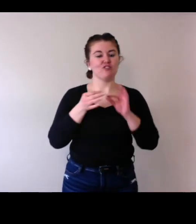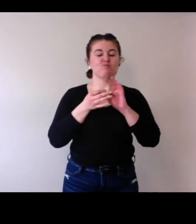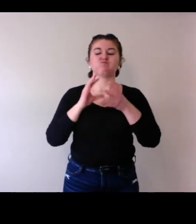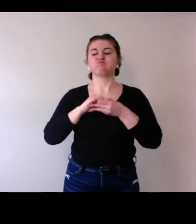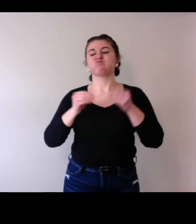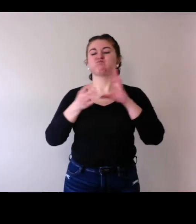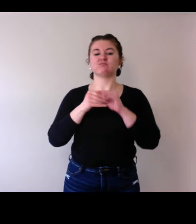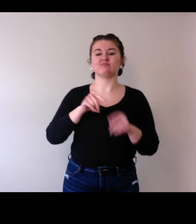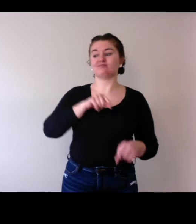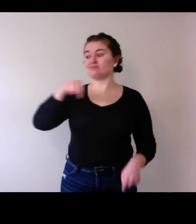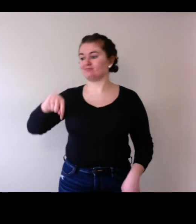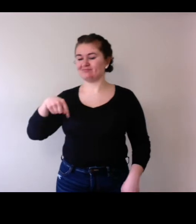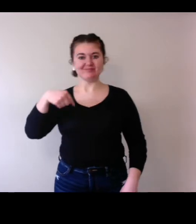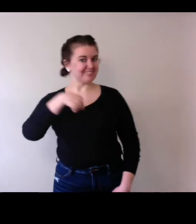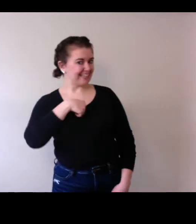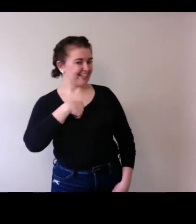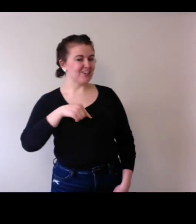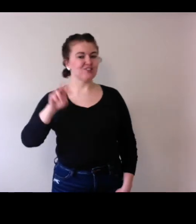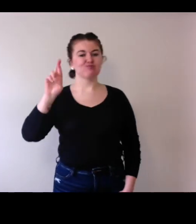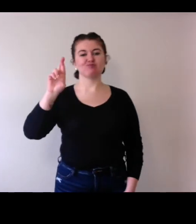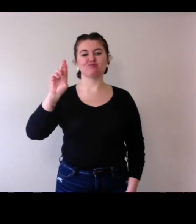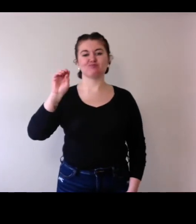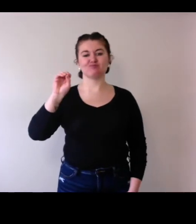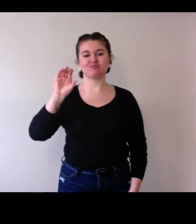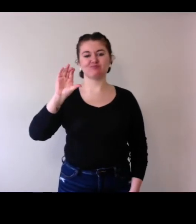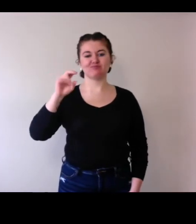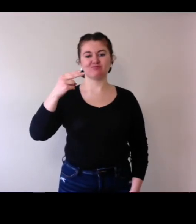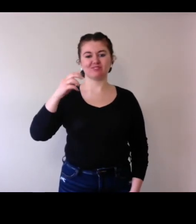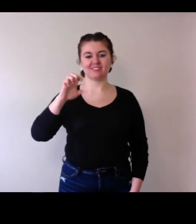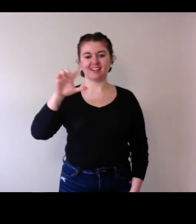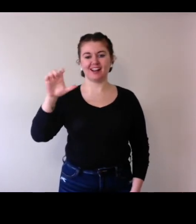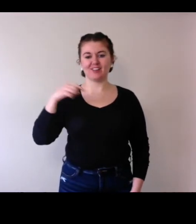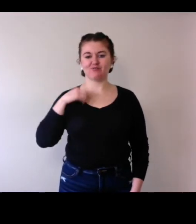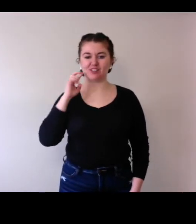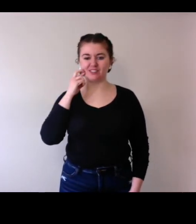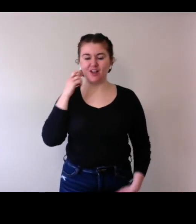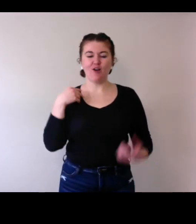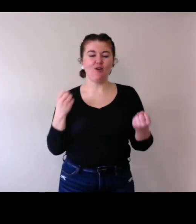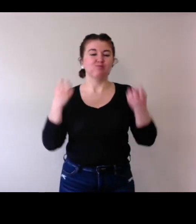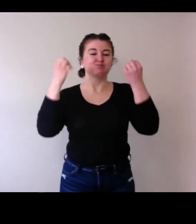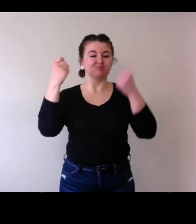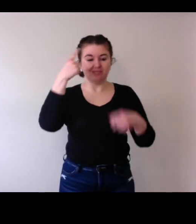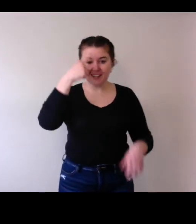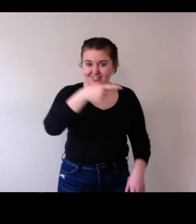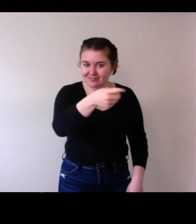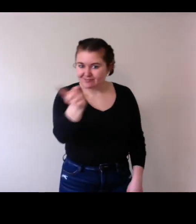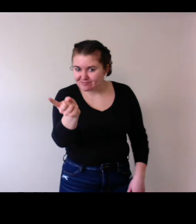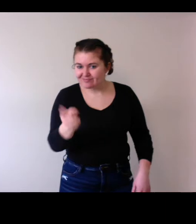And we have Rochelle here today interpreting for us.